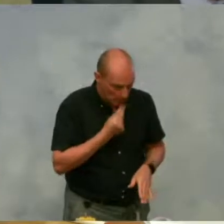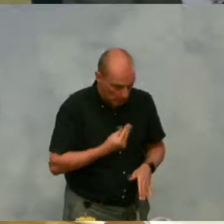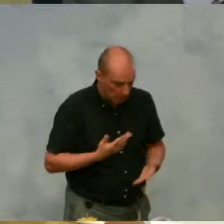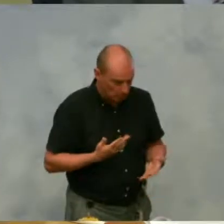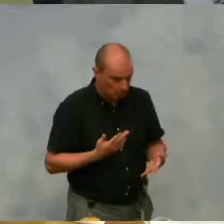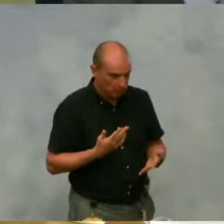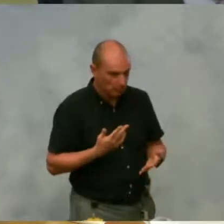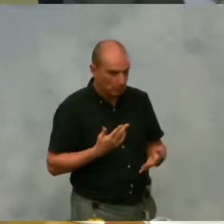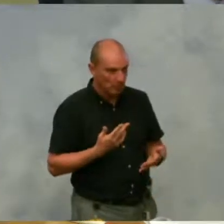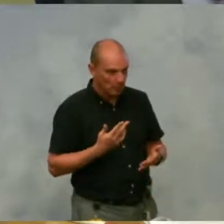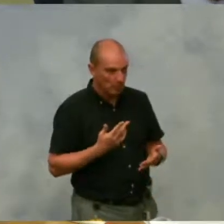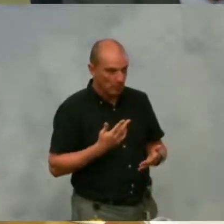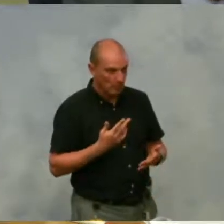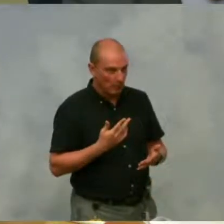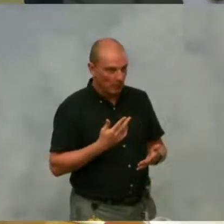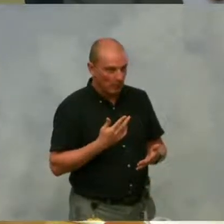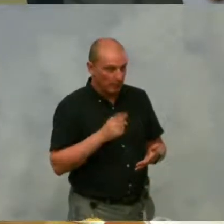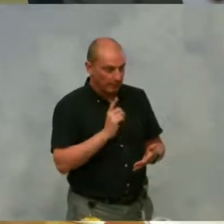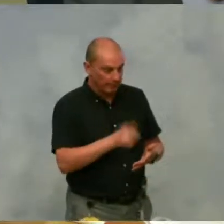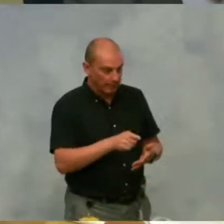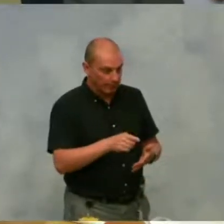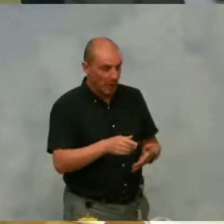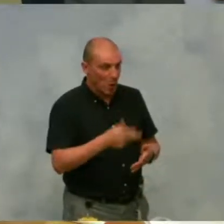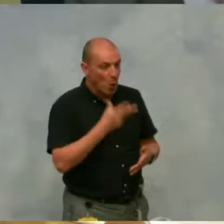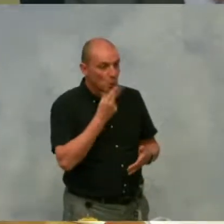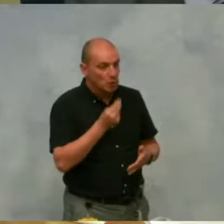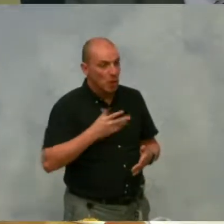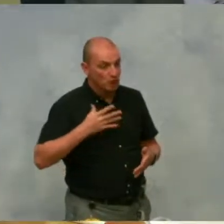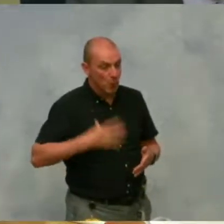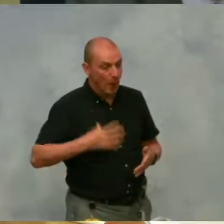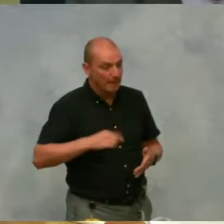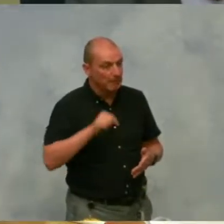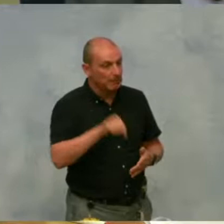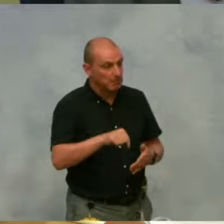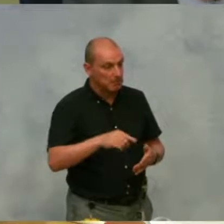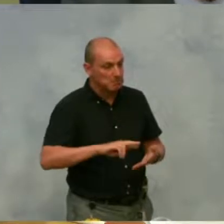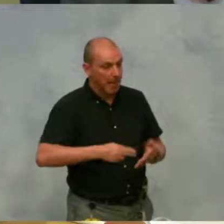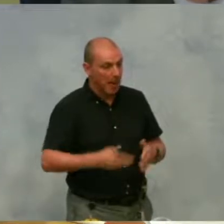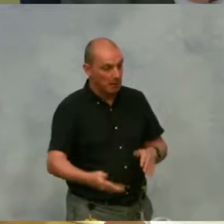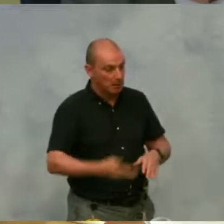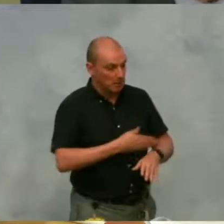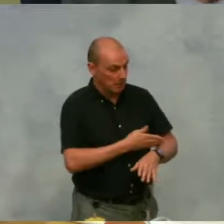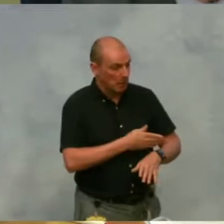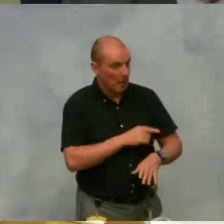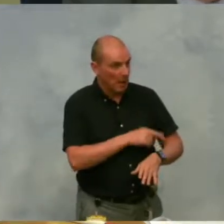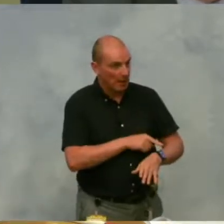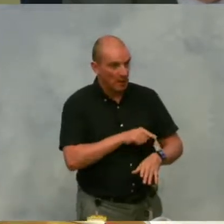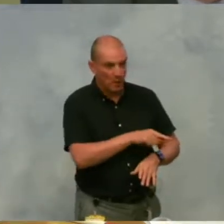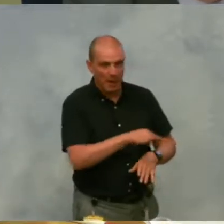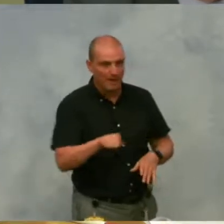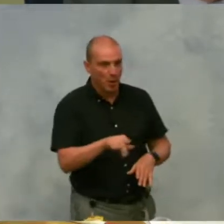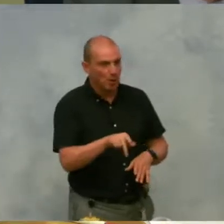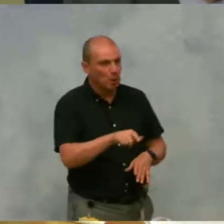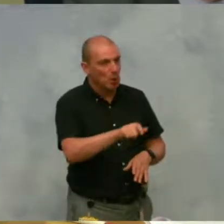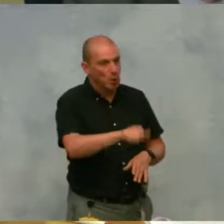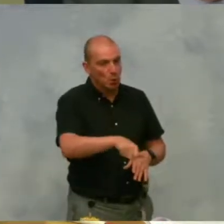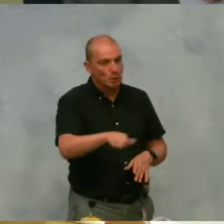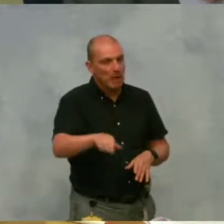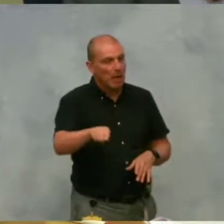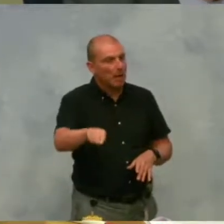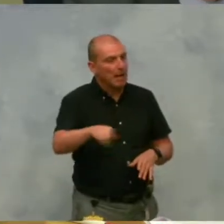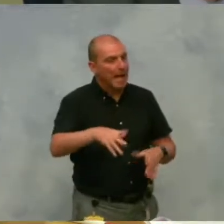that get included at the planning stage of a project, and then we test those. We have user acceptance testing as part of